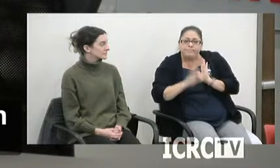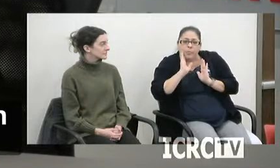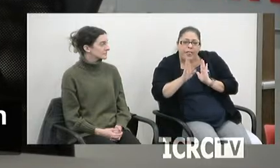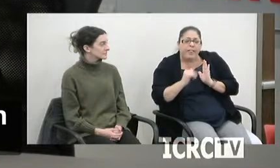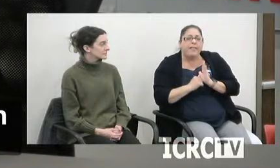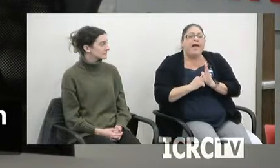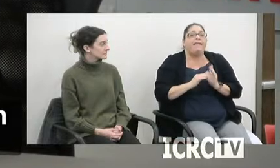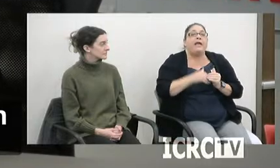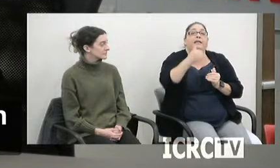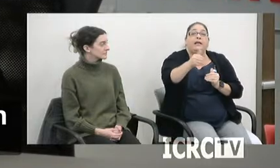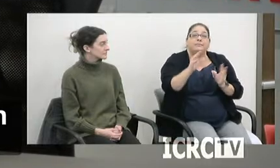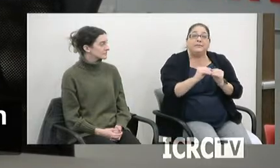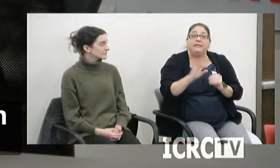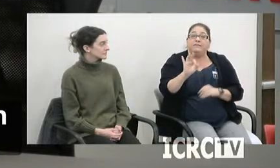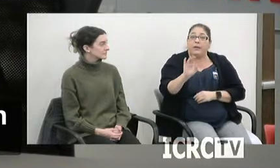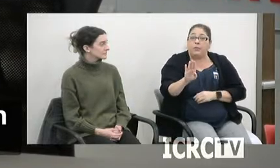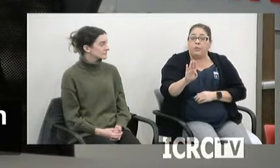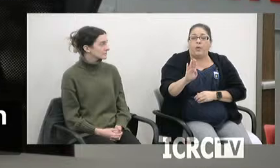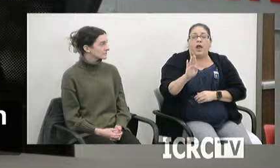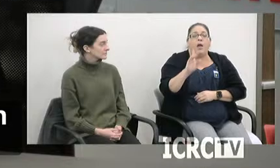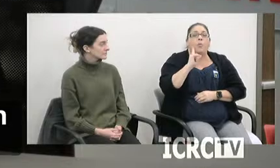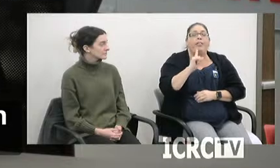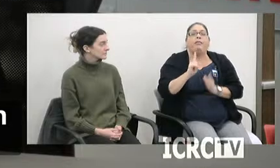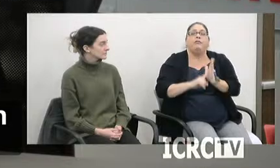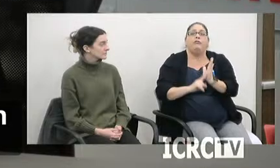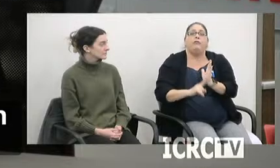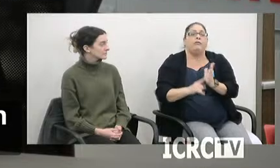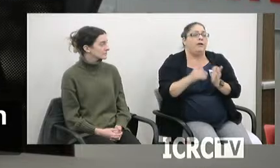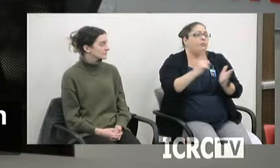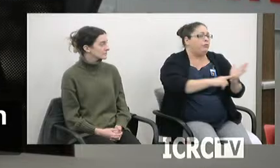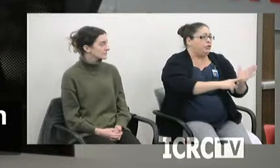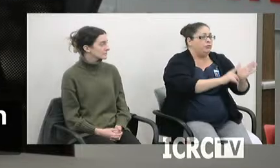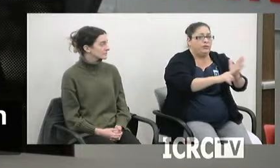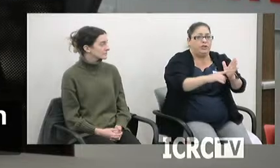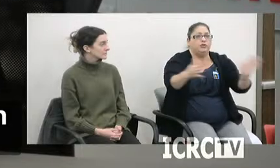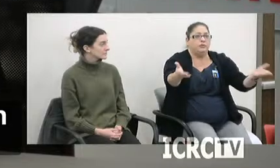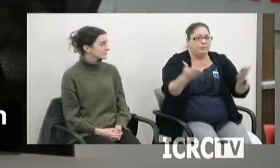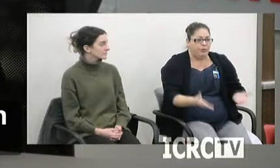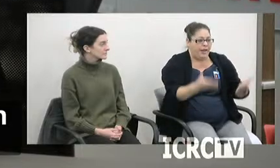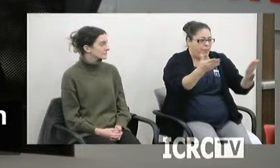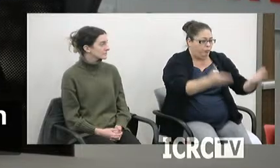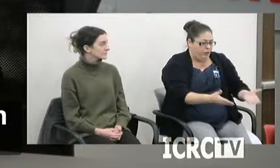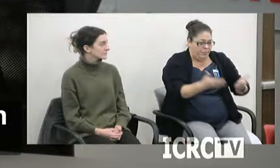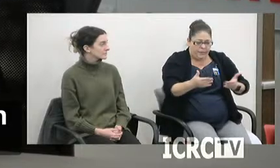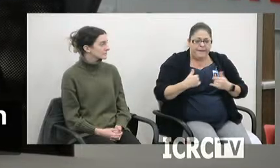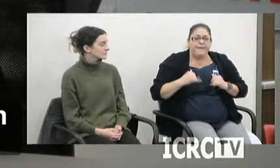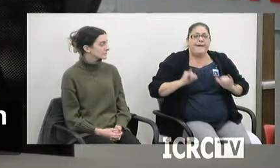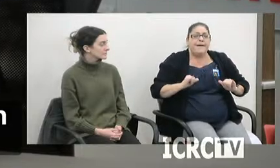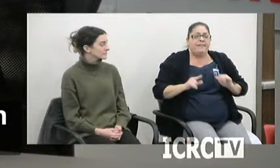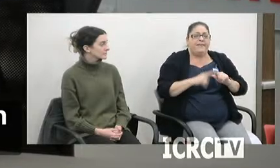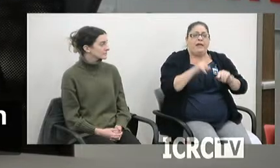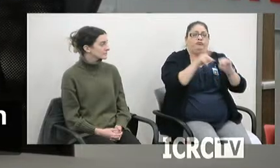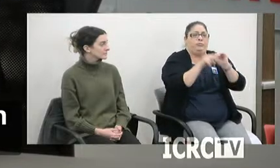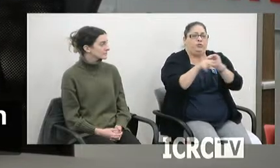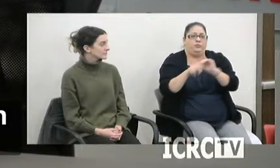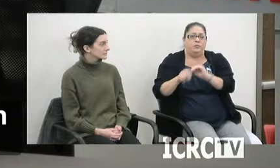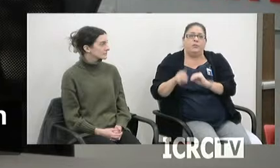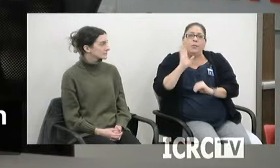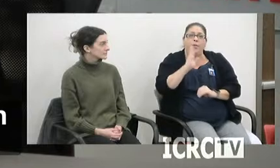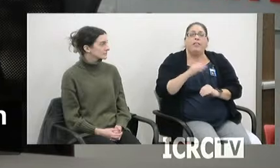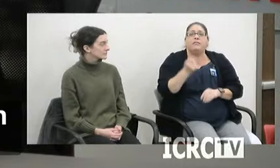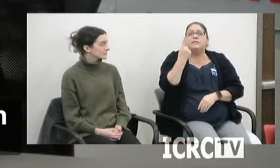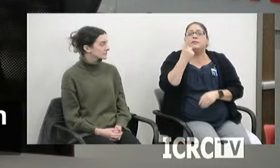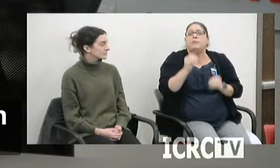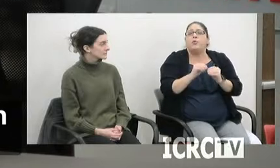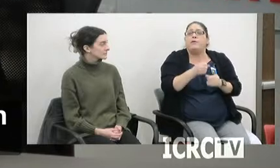another meeting in February and share their findings, and we'll start to trim down and really understand the implications of some of these